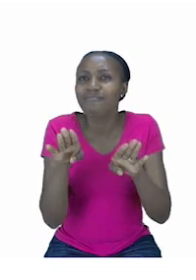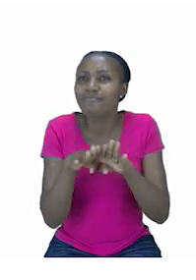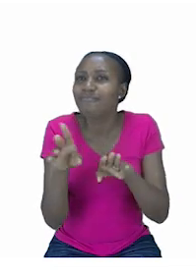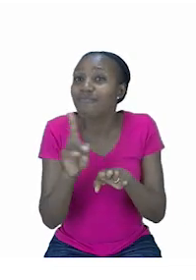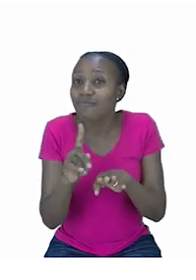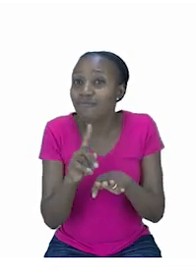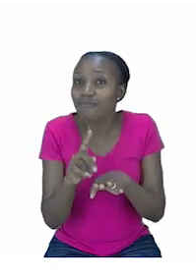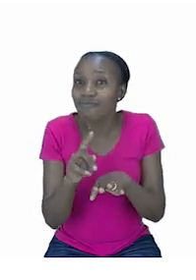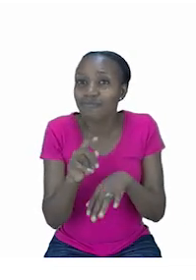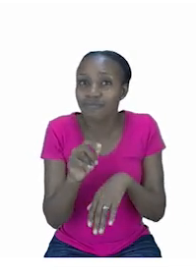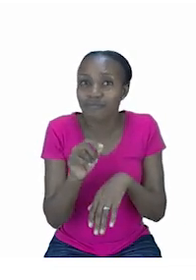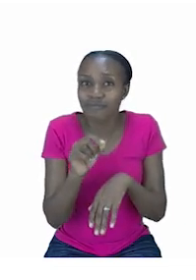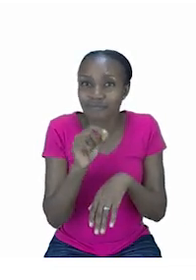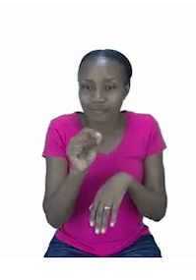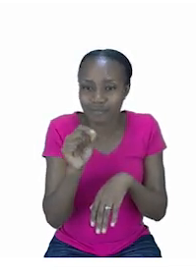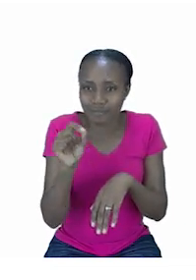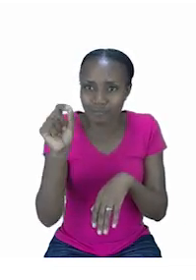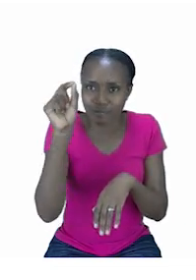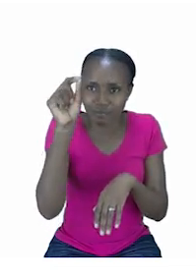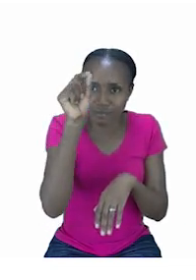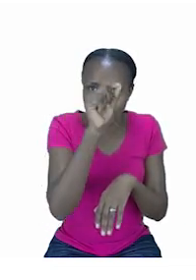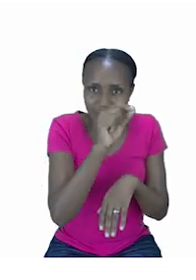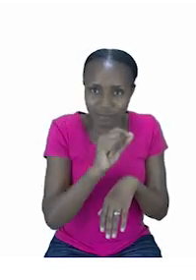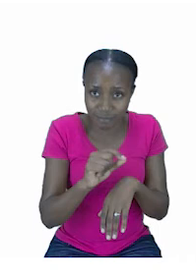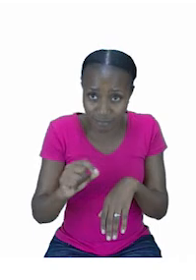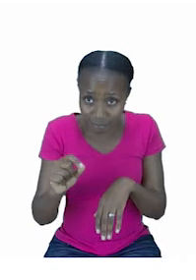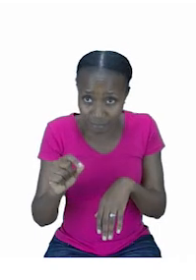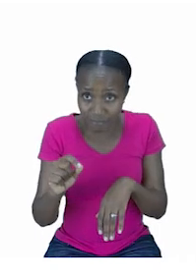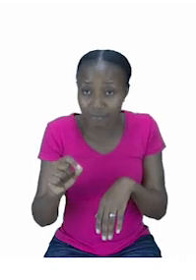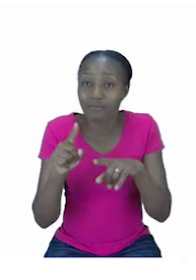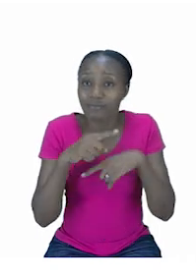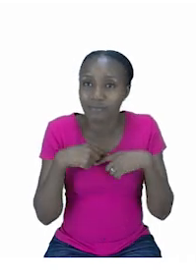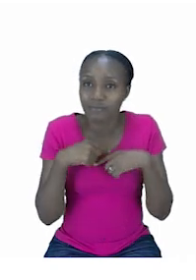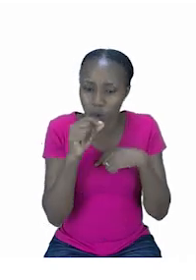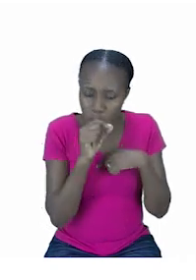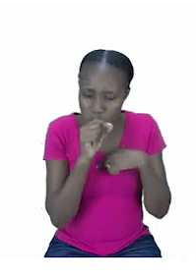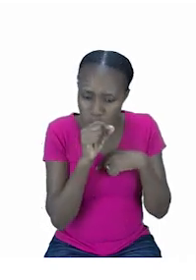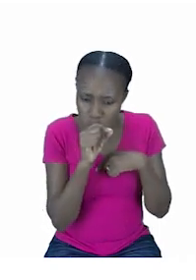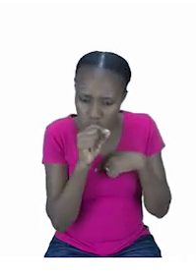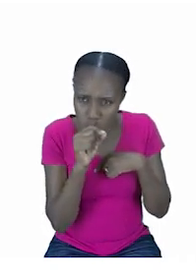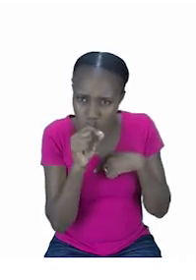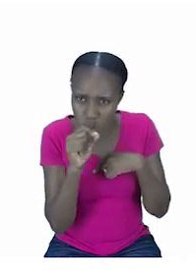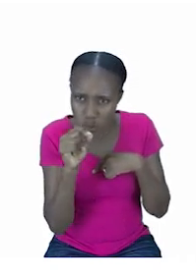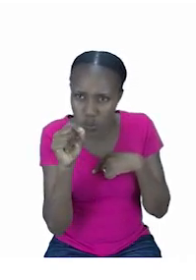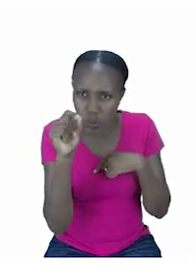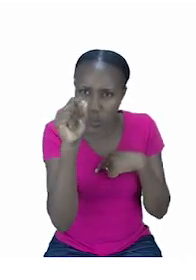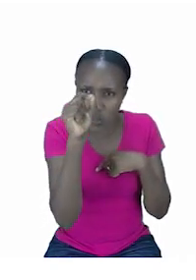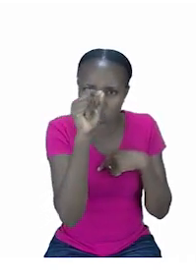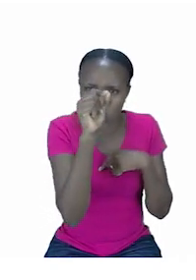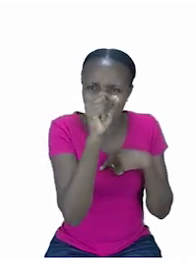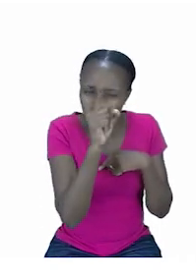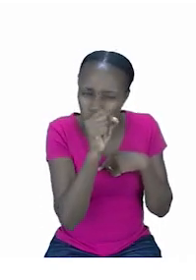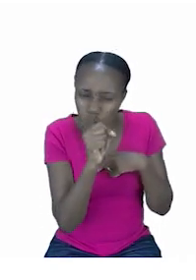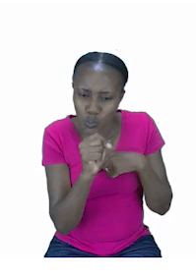tracing over the lines. Now, grade ones, it is very important for us to practice our